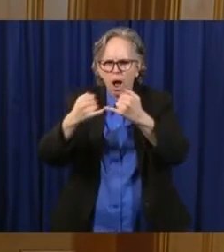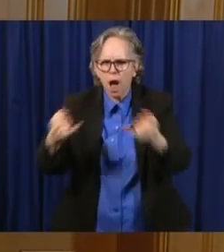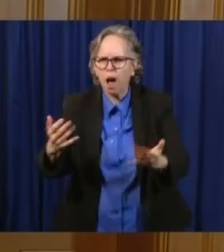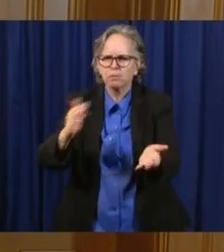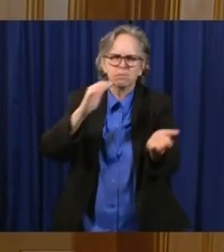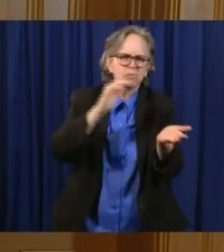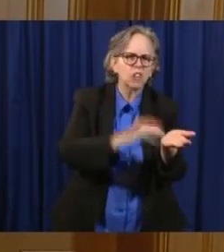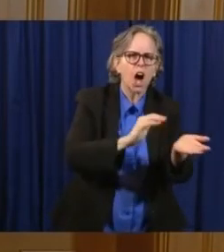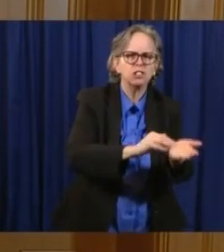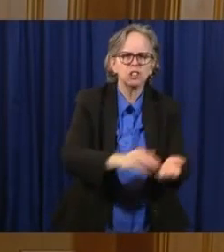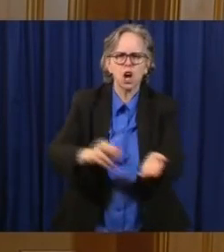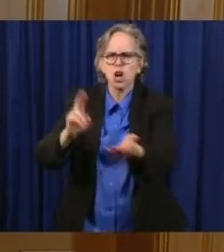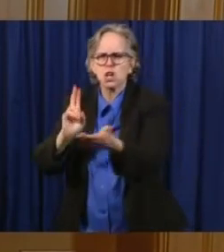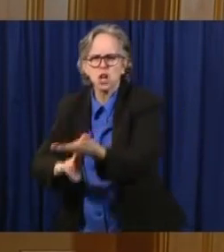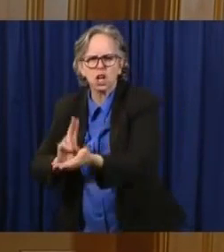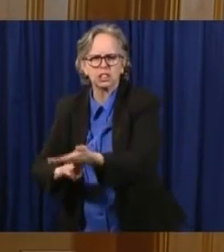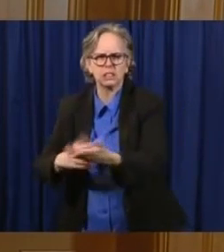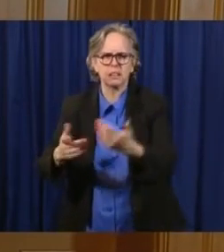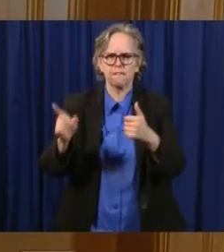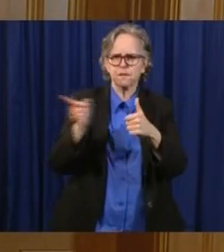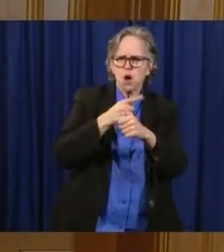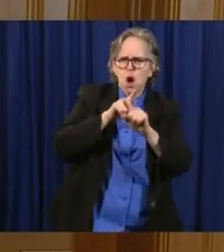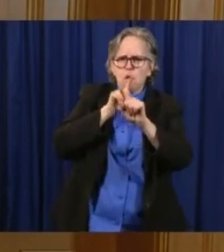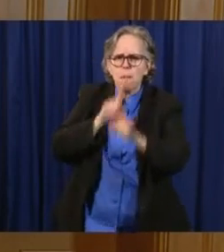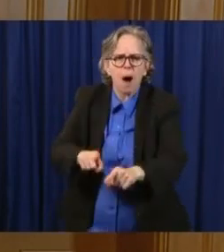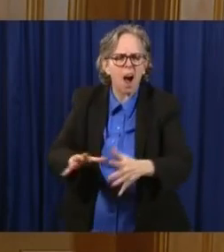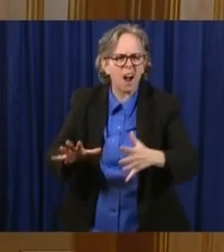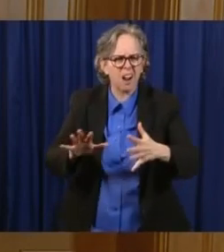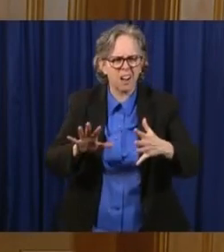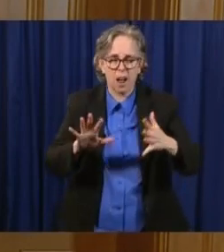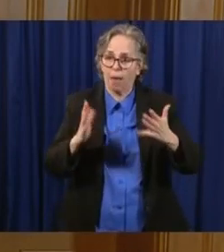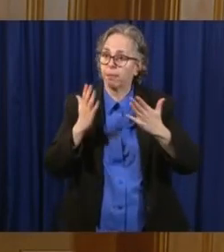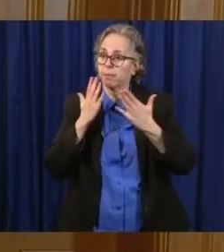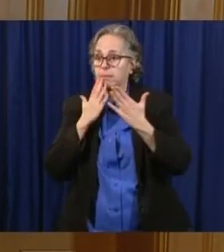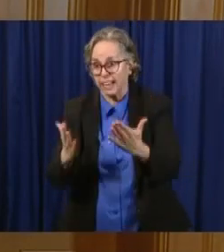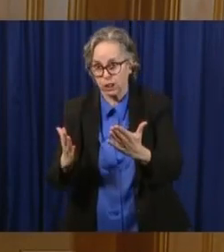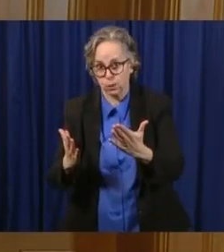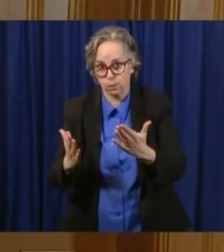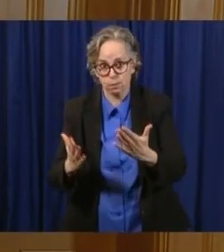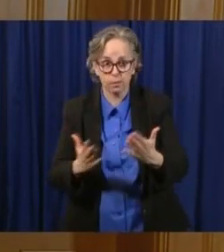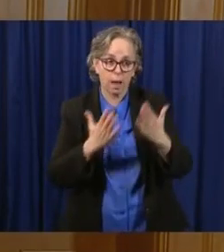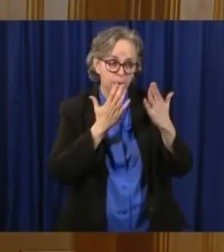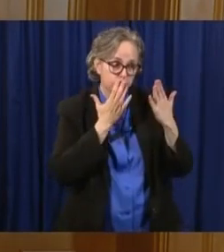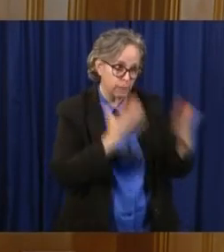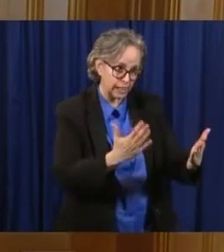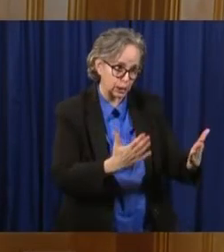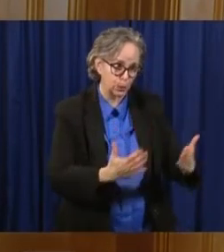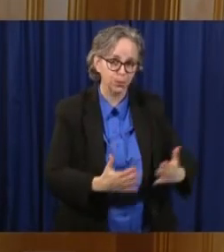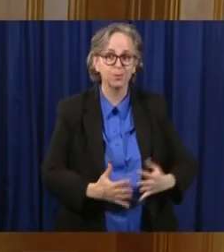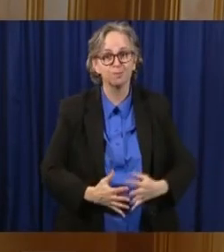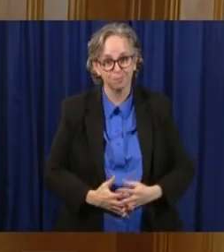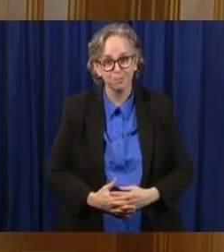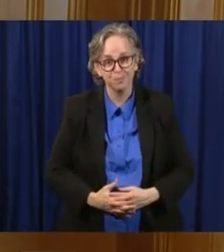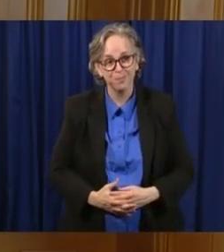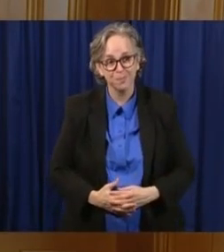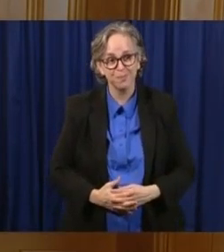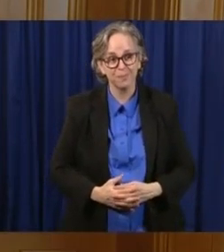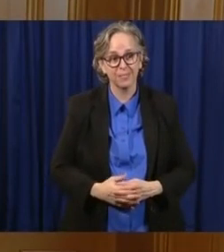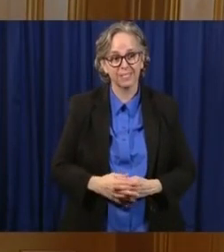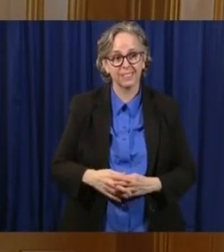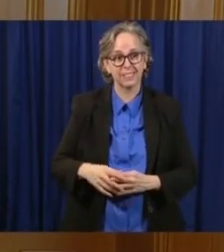nurses, our first responders, we thank you. Tina Husted, wife of our Lieutenant